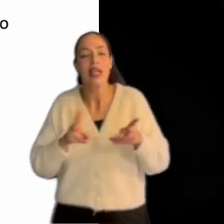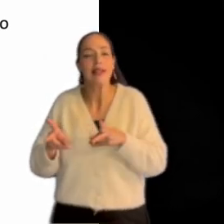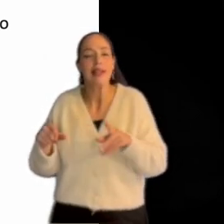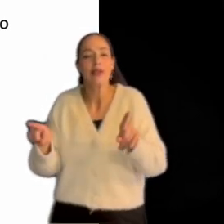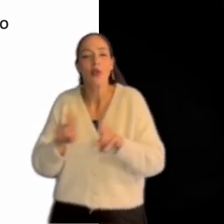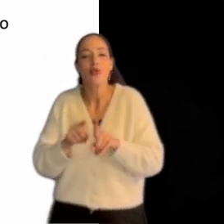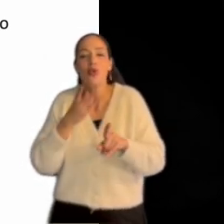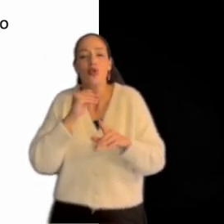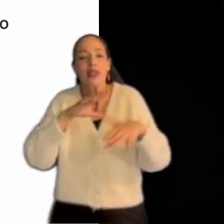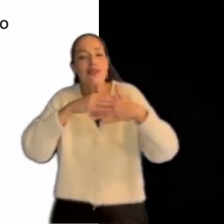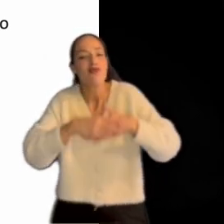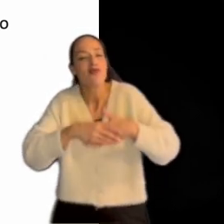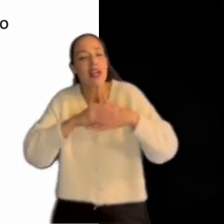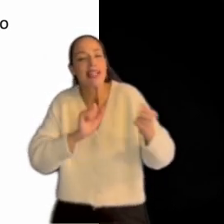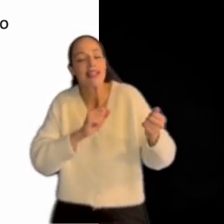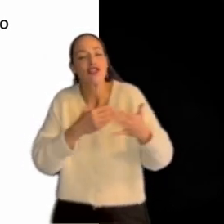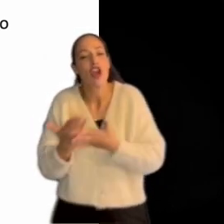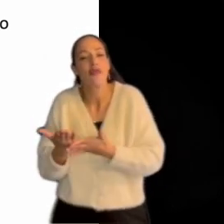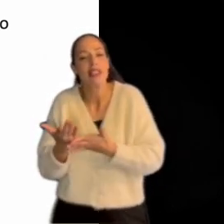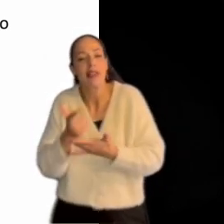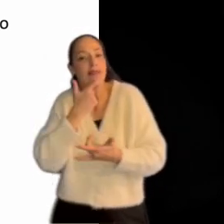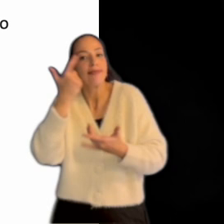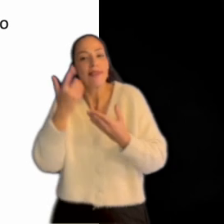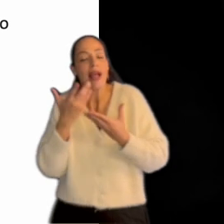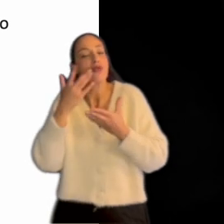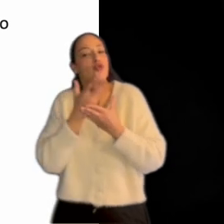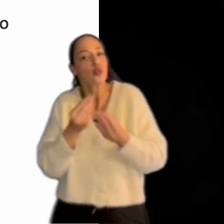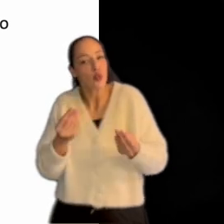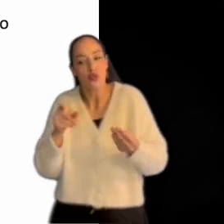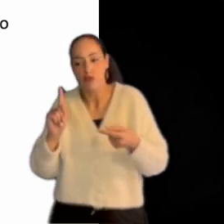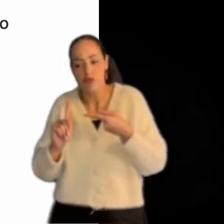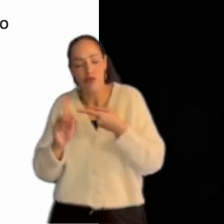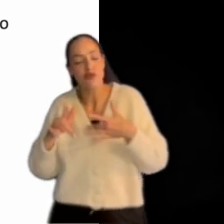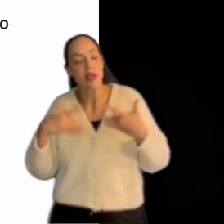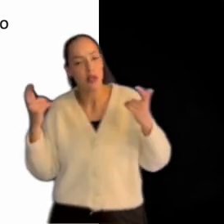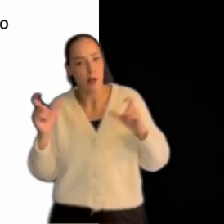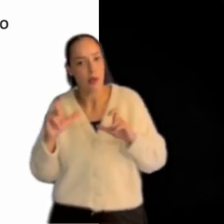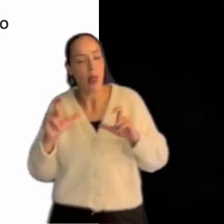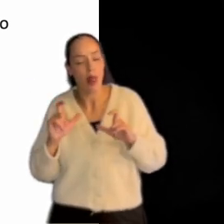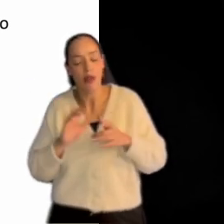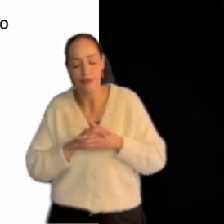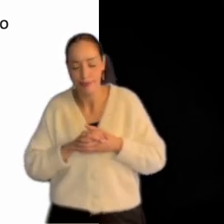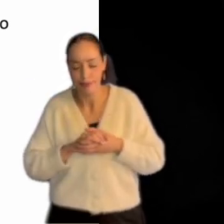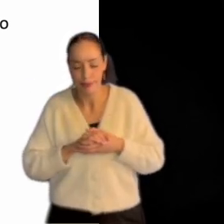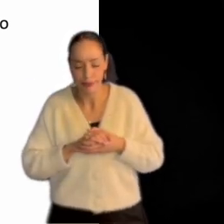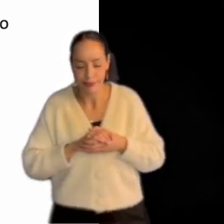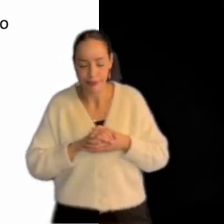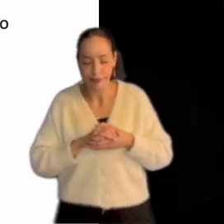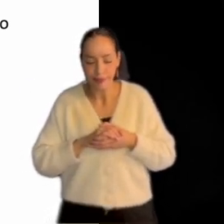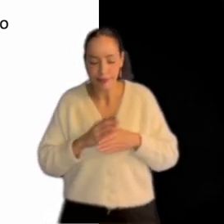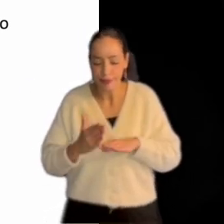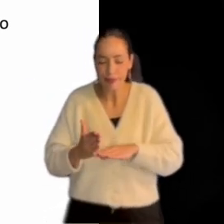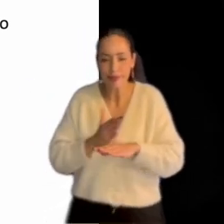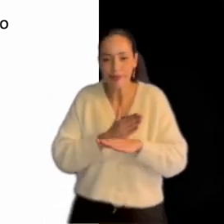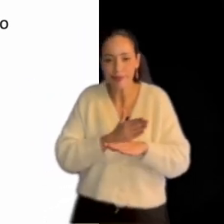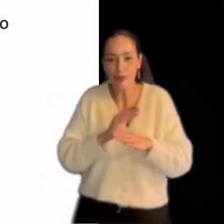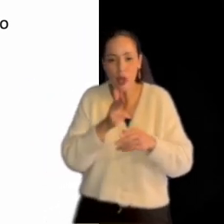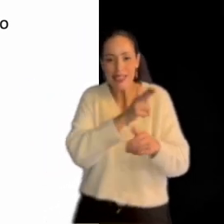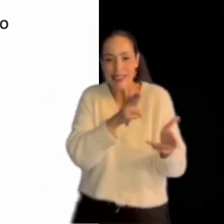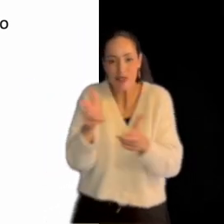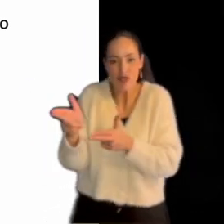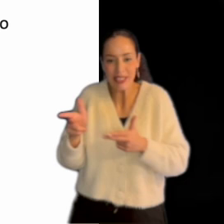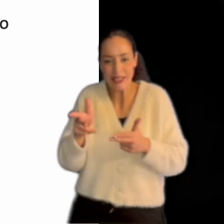Prior to the attack, she had acquired a puppy, and whilst he proved a valuable source of support, she described feelings of guilt that she was not able to exercise him